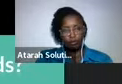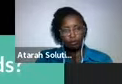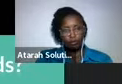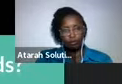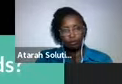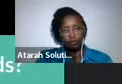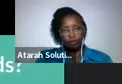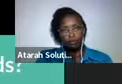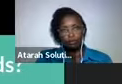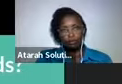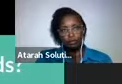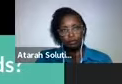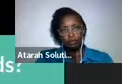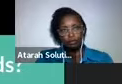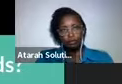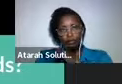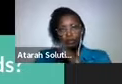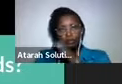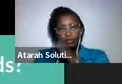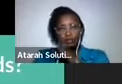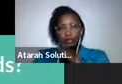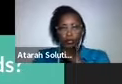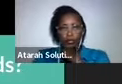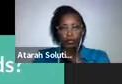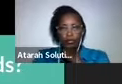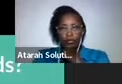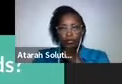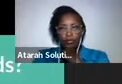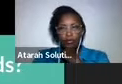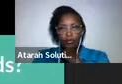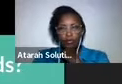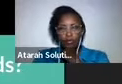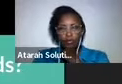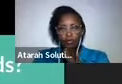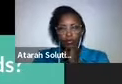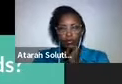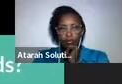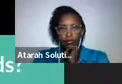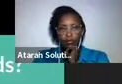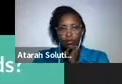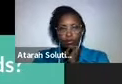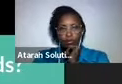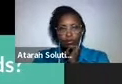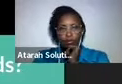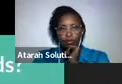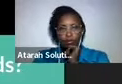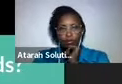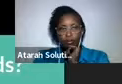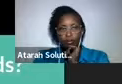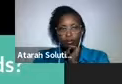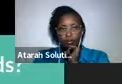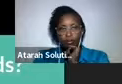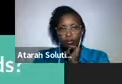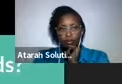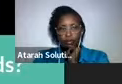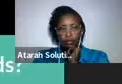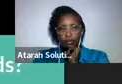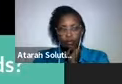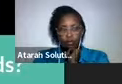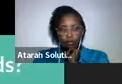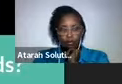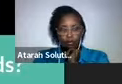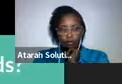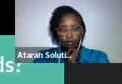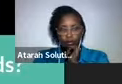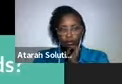premium, and you get an inquiry, you're not able to convert it, or you're not able to follow up. All that process, the sales process